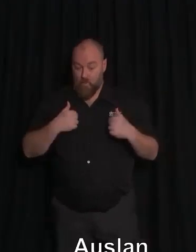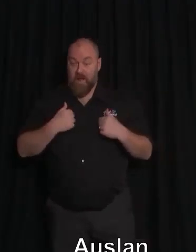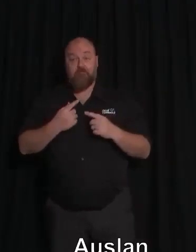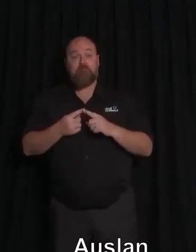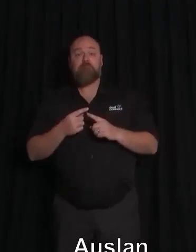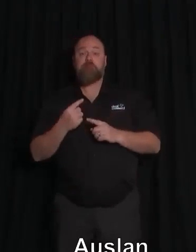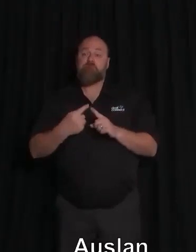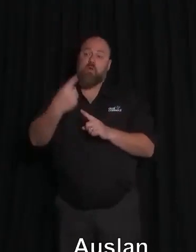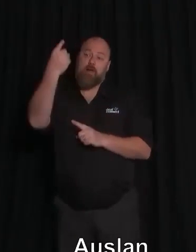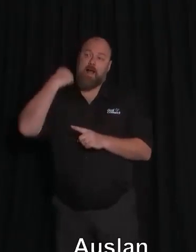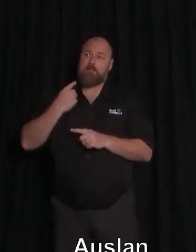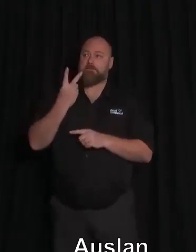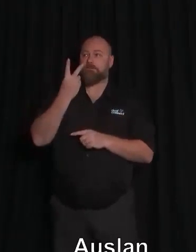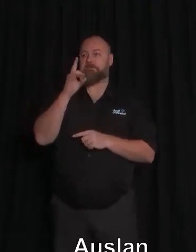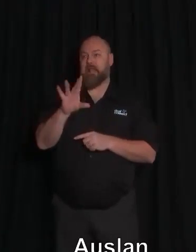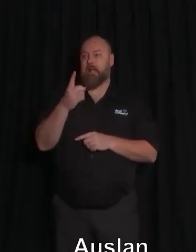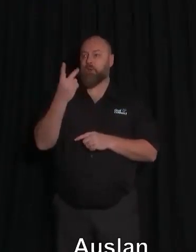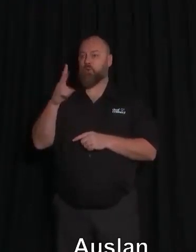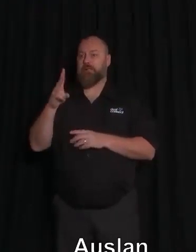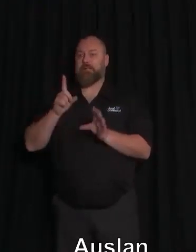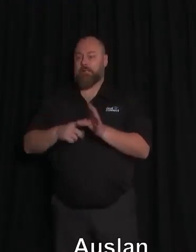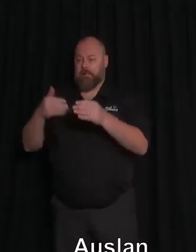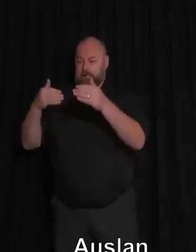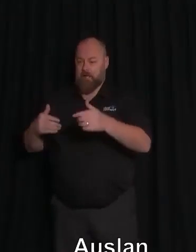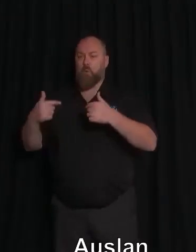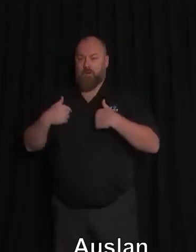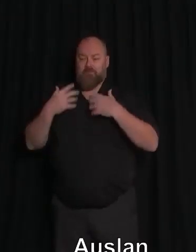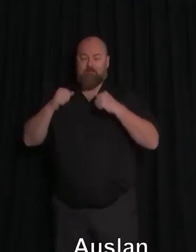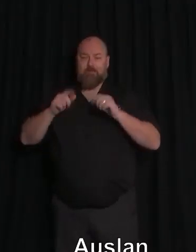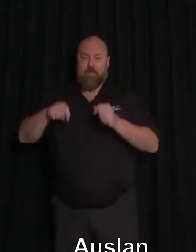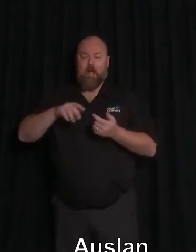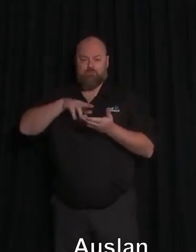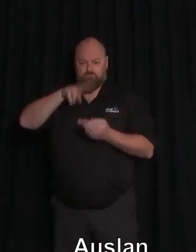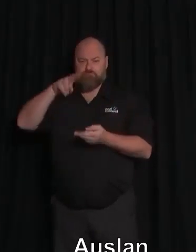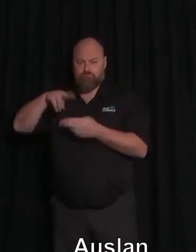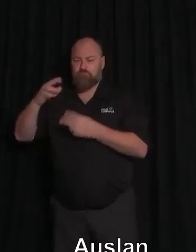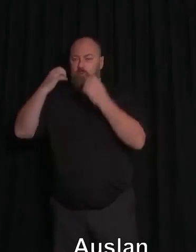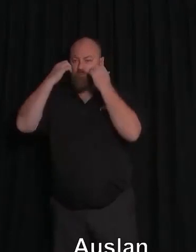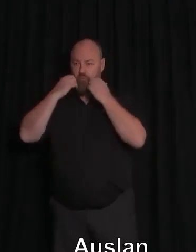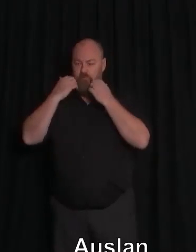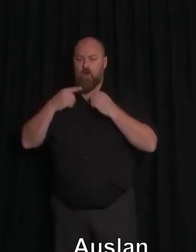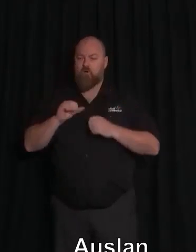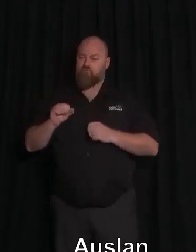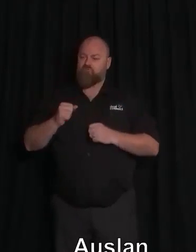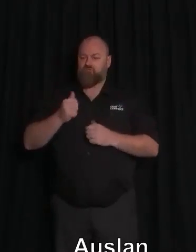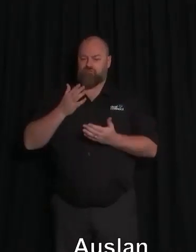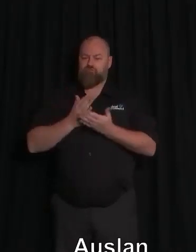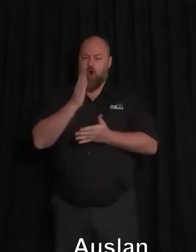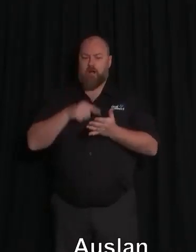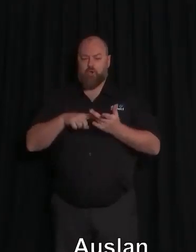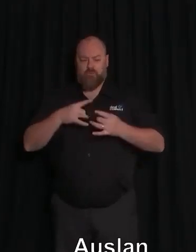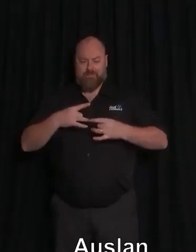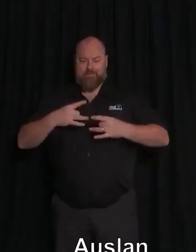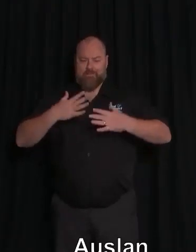last decade or two is a strong body of evidence that the right to self-identification for